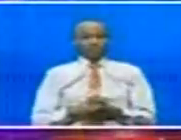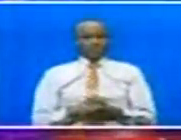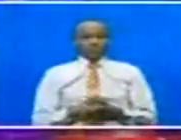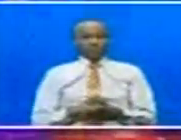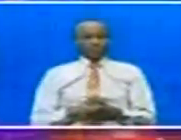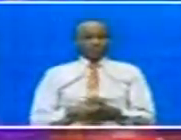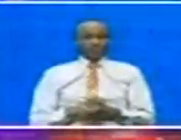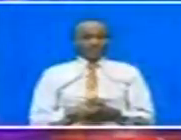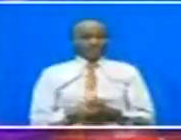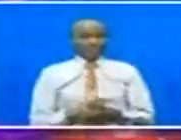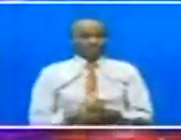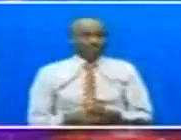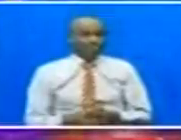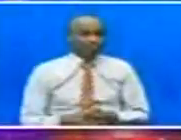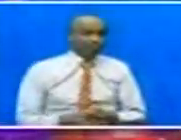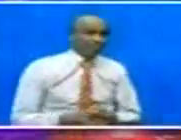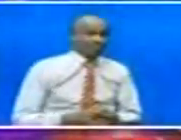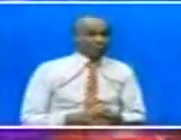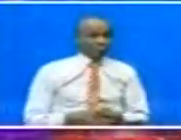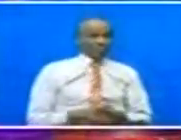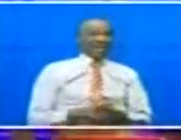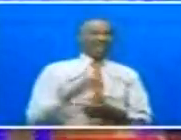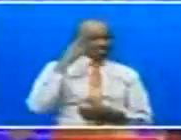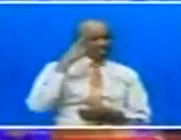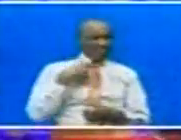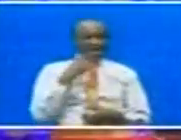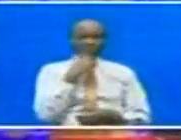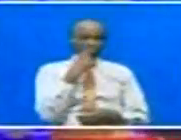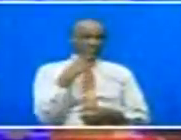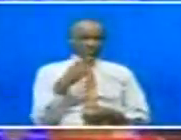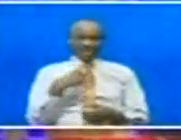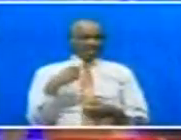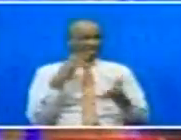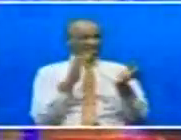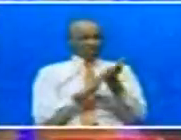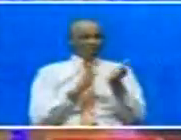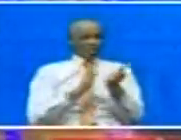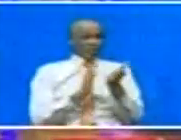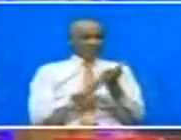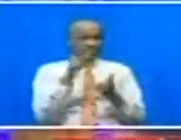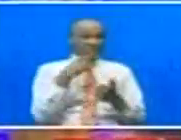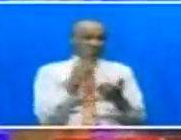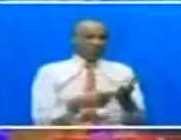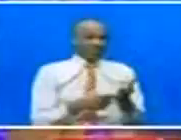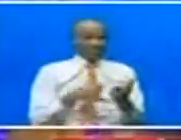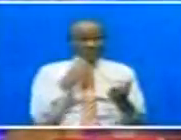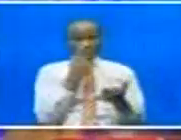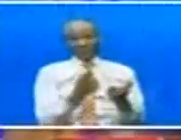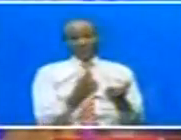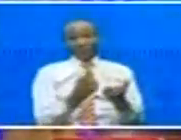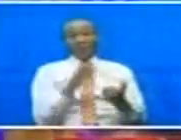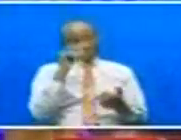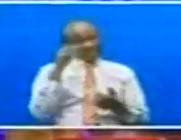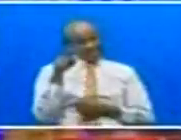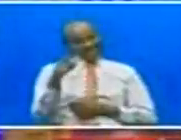think I would like to debunk some of the recommendations that have been made. And I must admit, first of all, other than what Betty